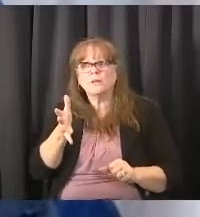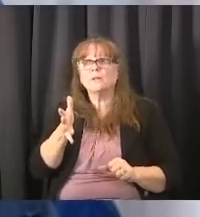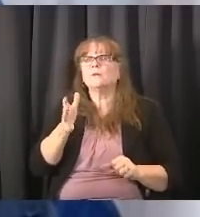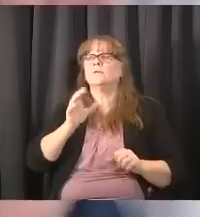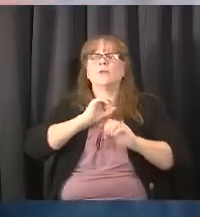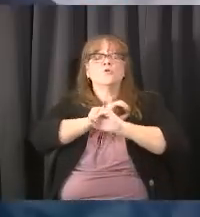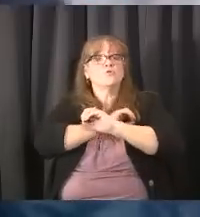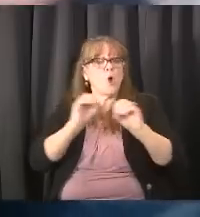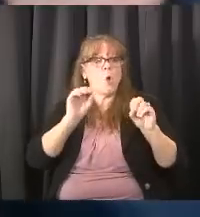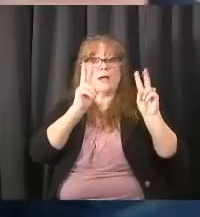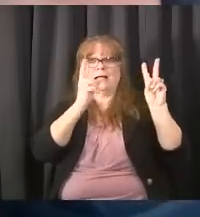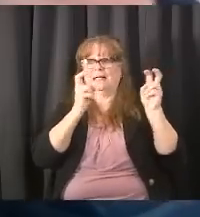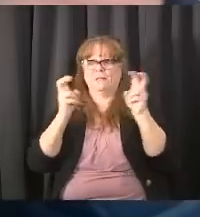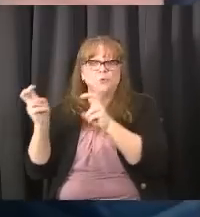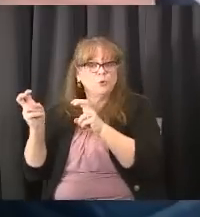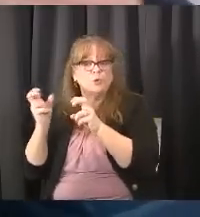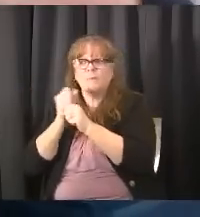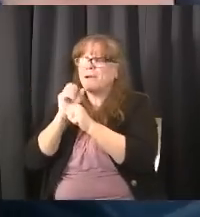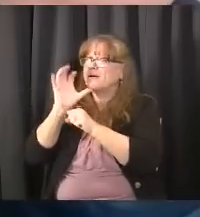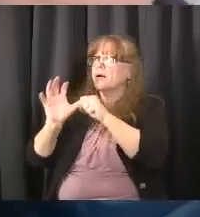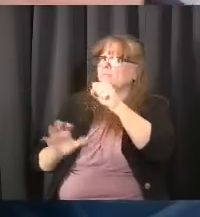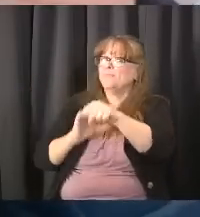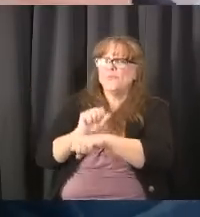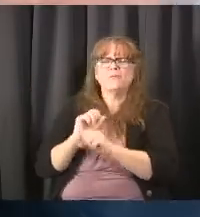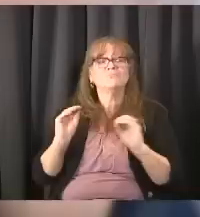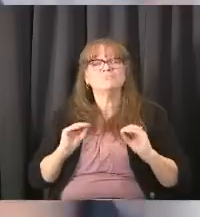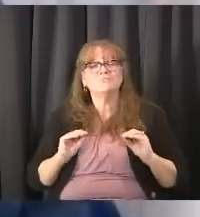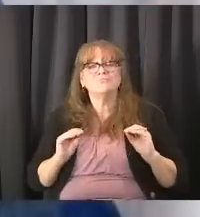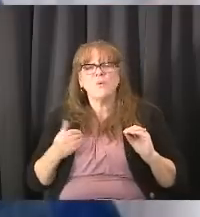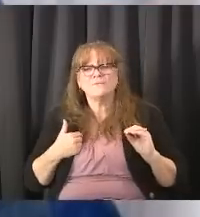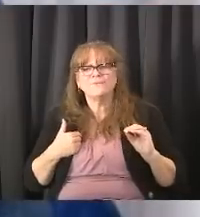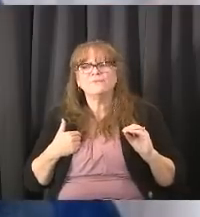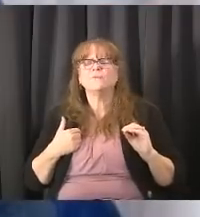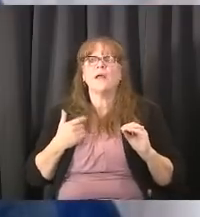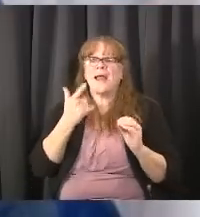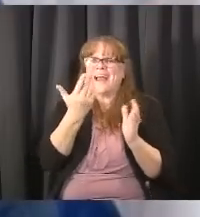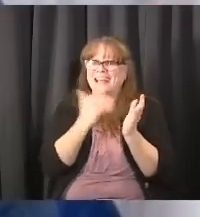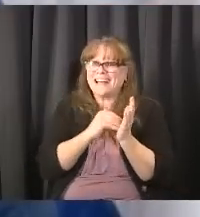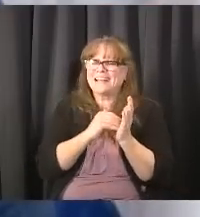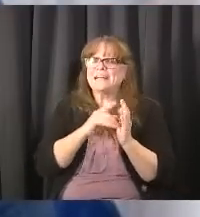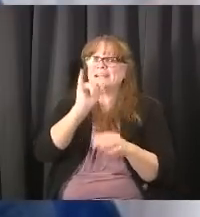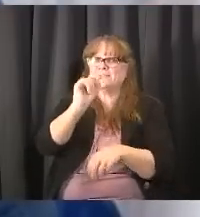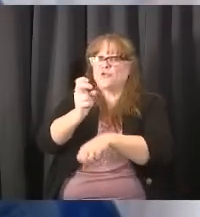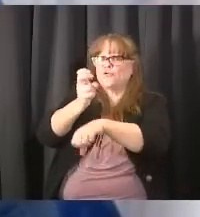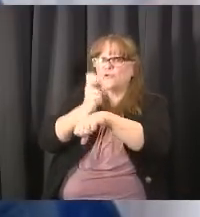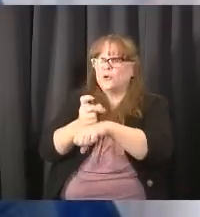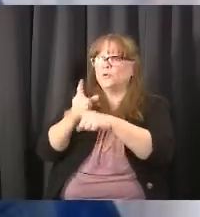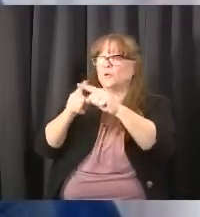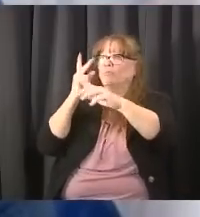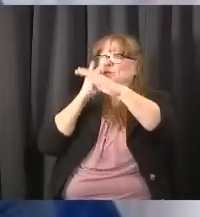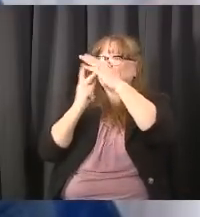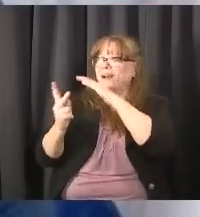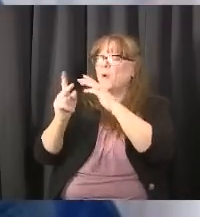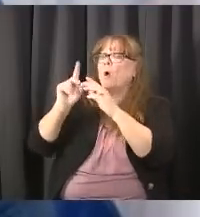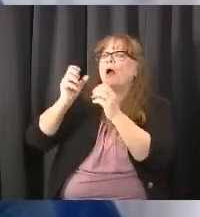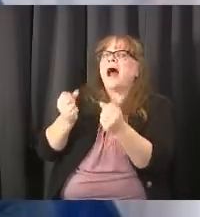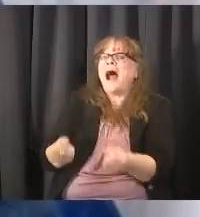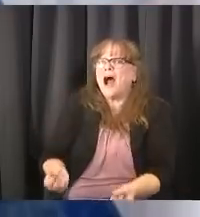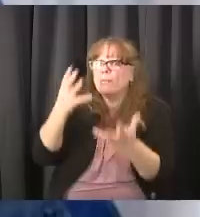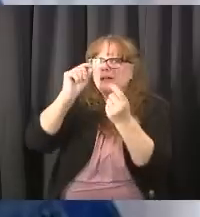It's hard to get exact visibility into when that date is, but I suspect it's fall of this year. But